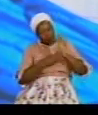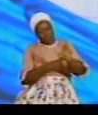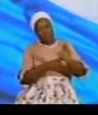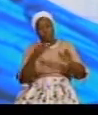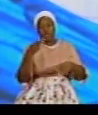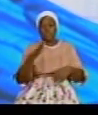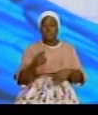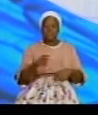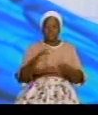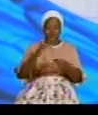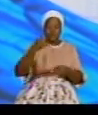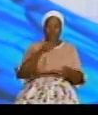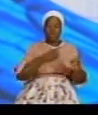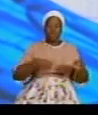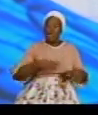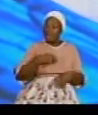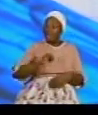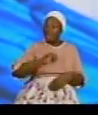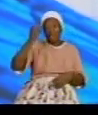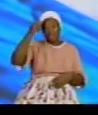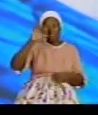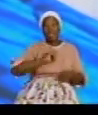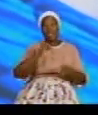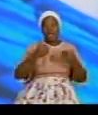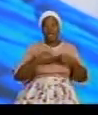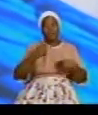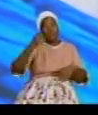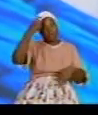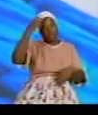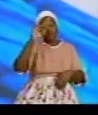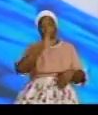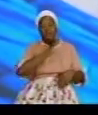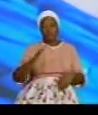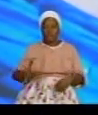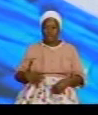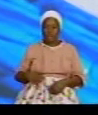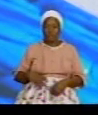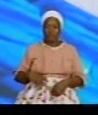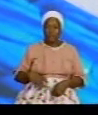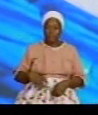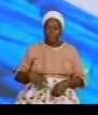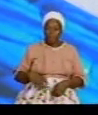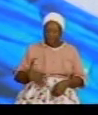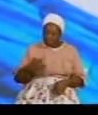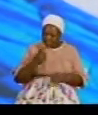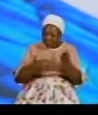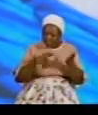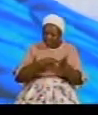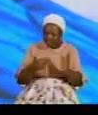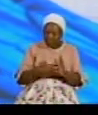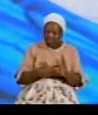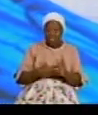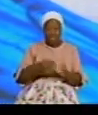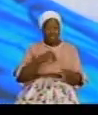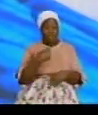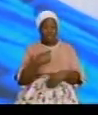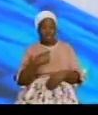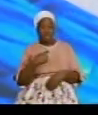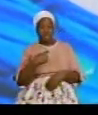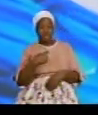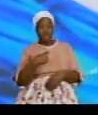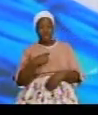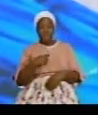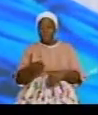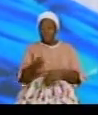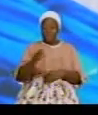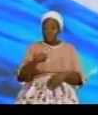God unto, and I think I have the mind of Christ. What do you mean? He says, those who